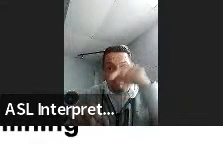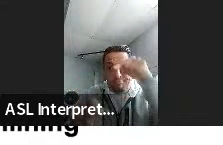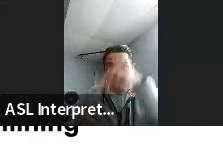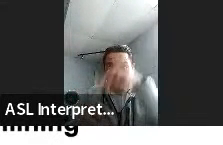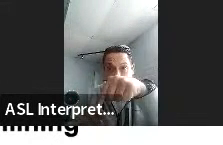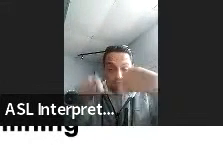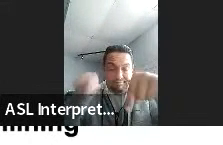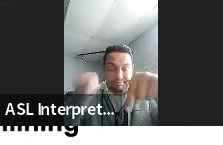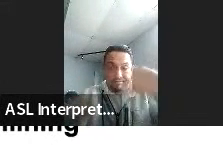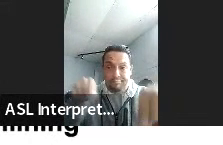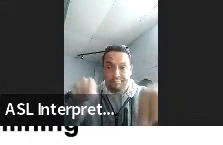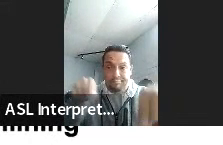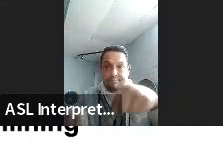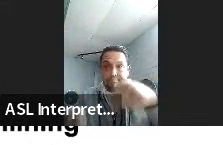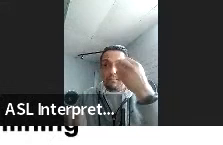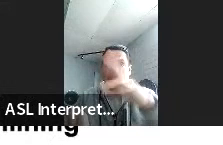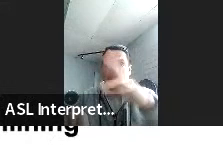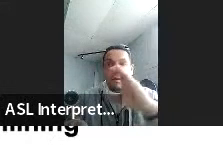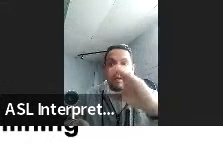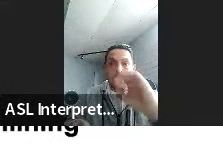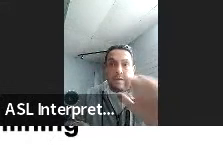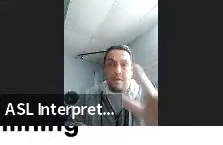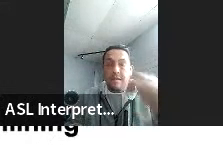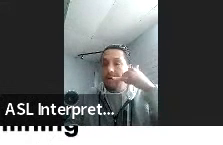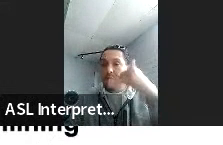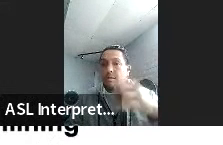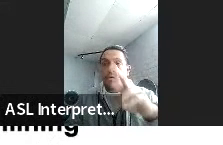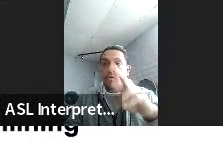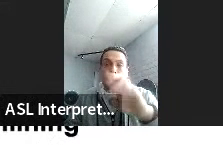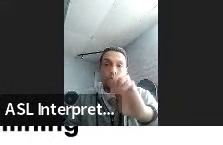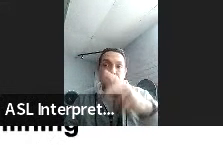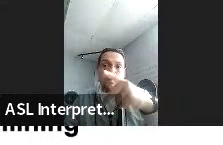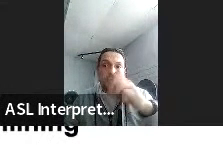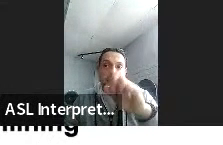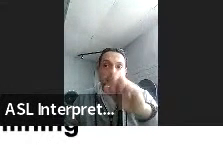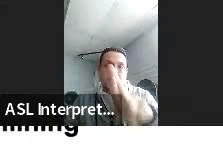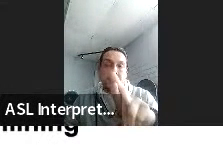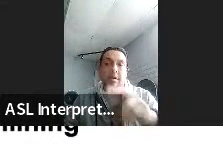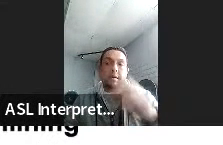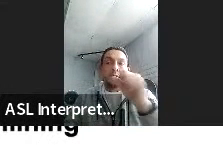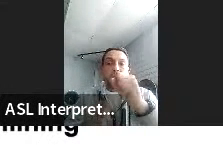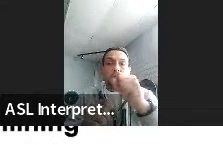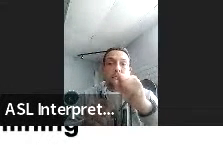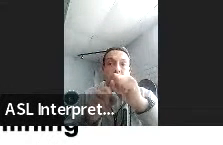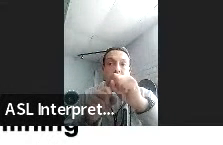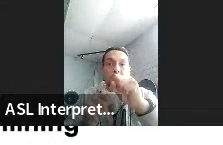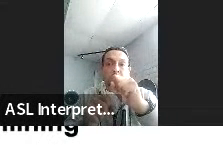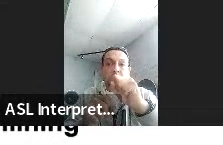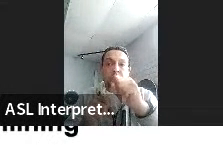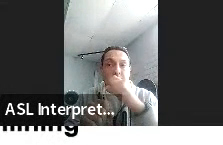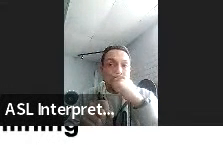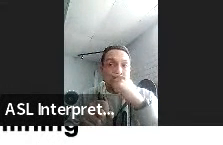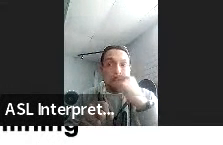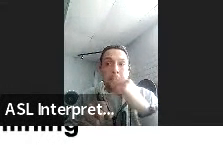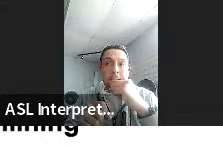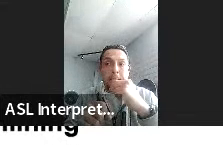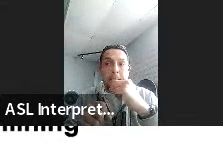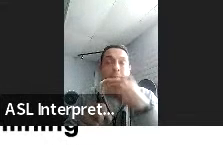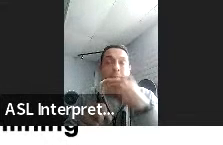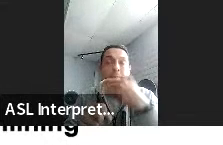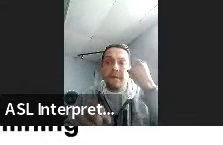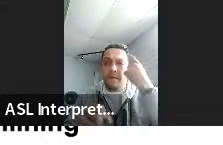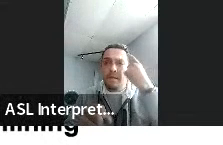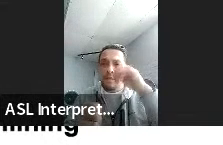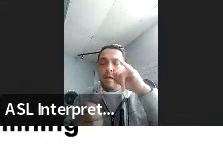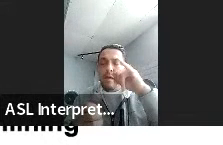doing three things here to make it easier for small businesses, city agencies, and the general public to better understand this particularly unclear and outdated part